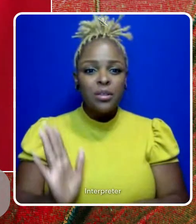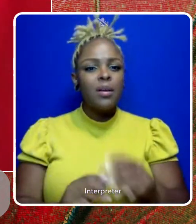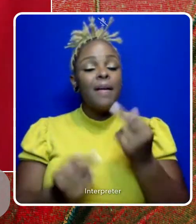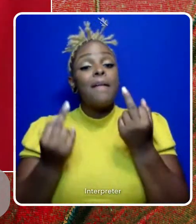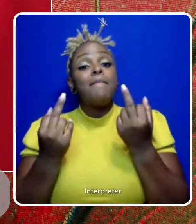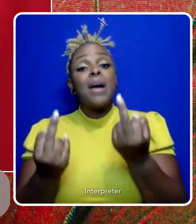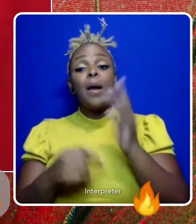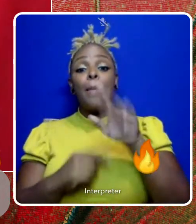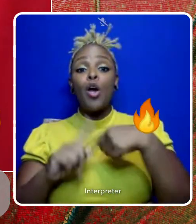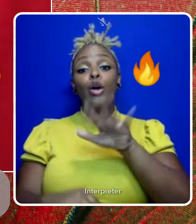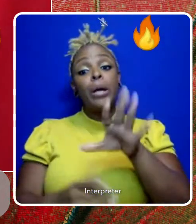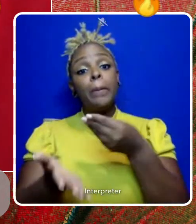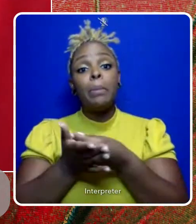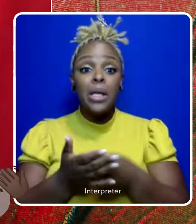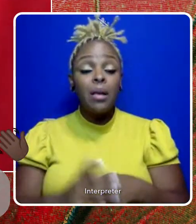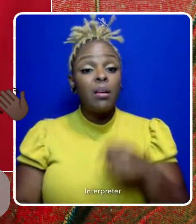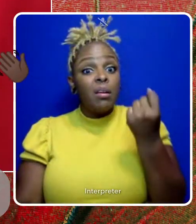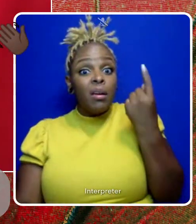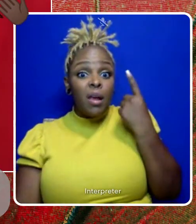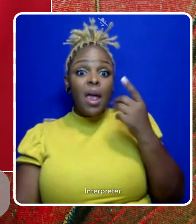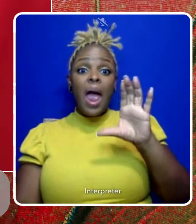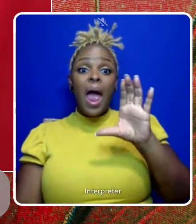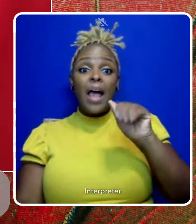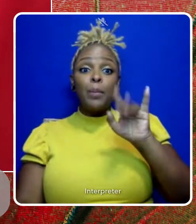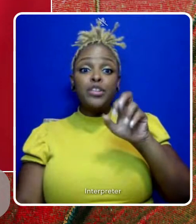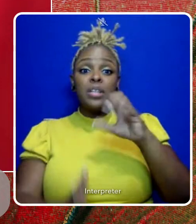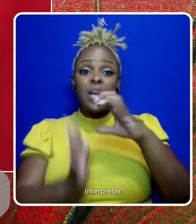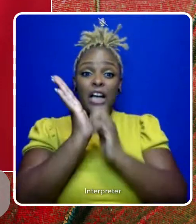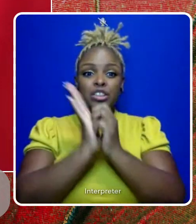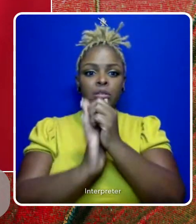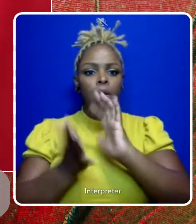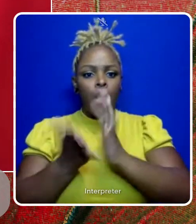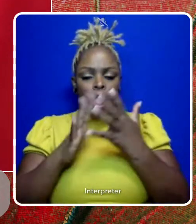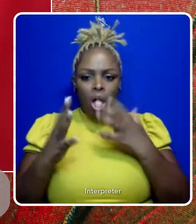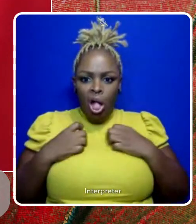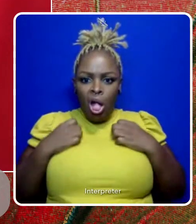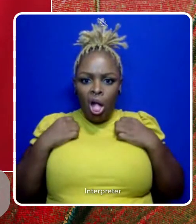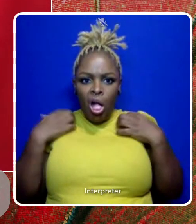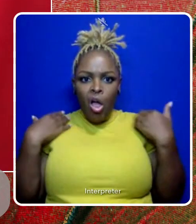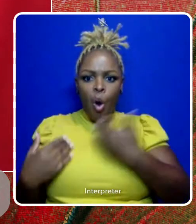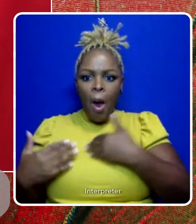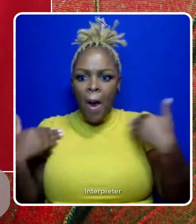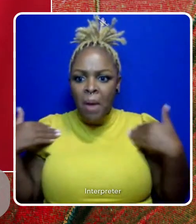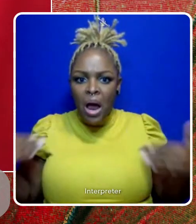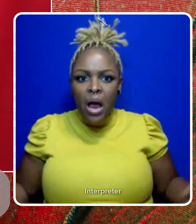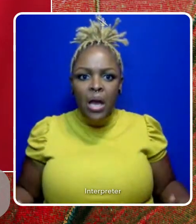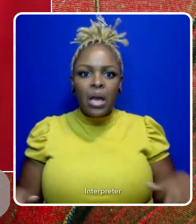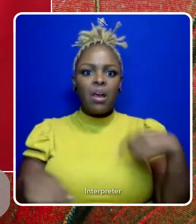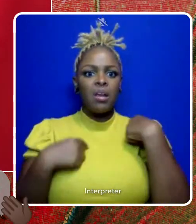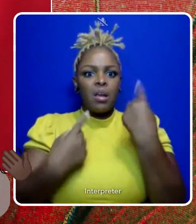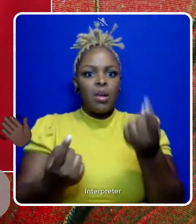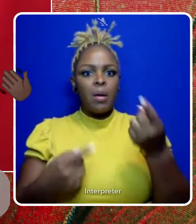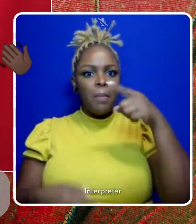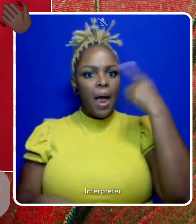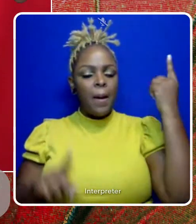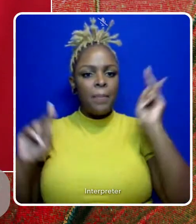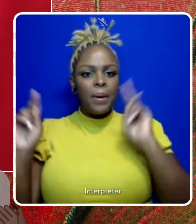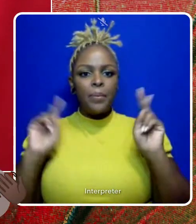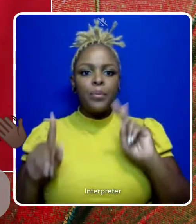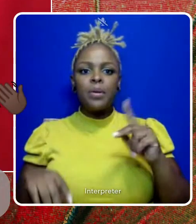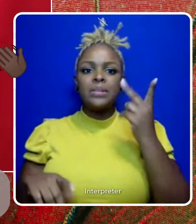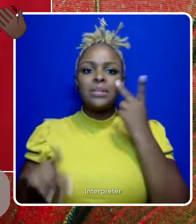Niggas get sticky when we don't get our hands on that stimmy, so we grab the stimmy and feast on brain matter. I've heard it's a much